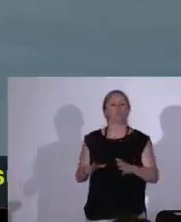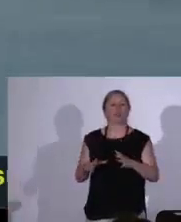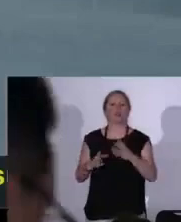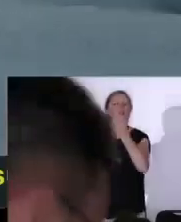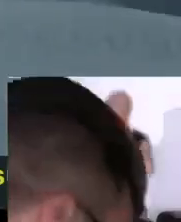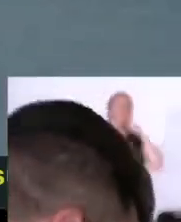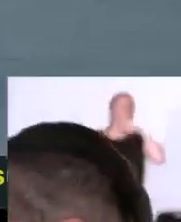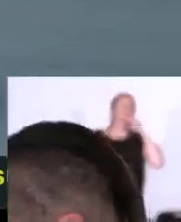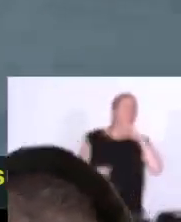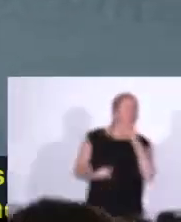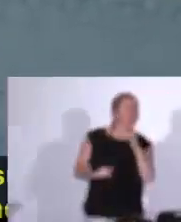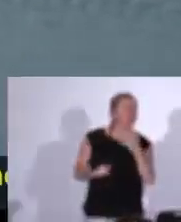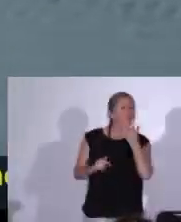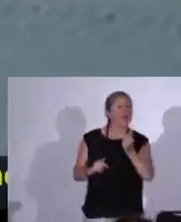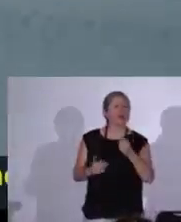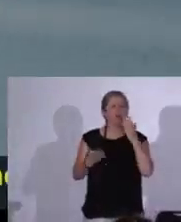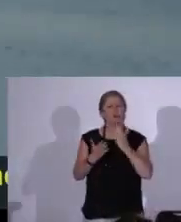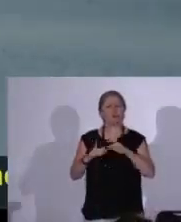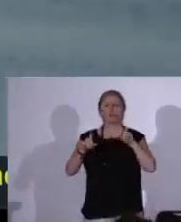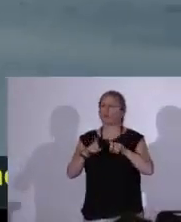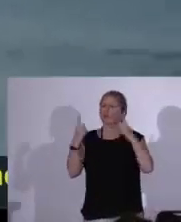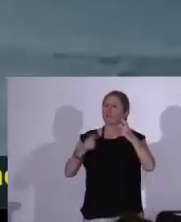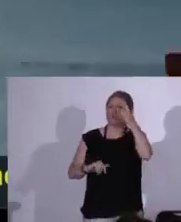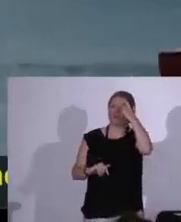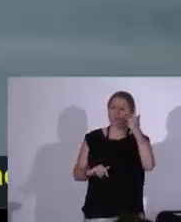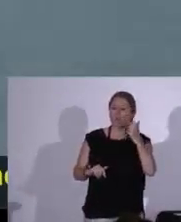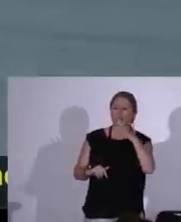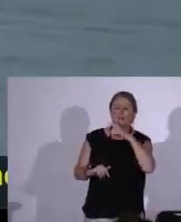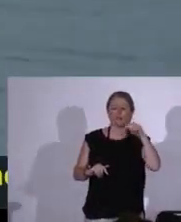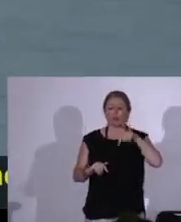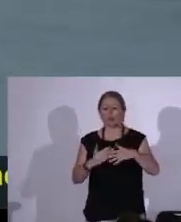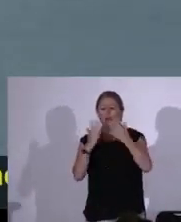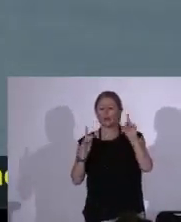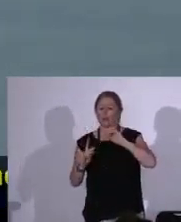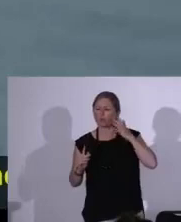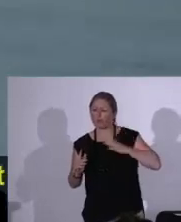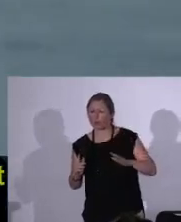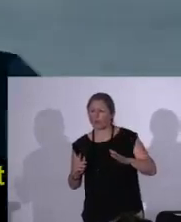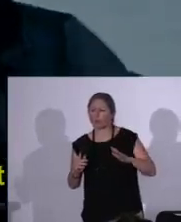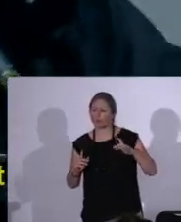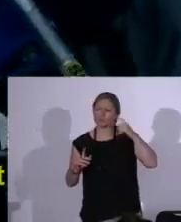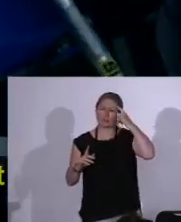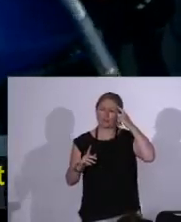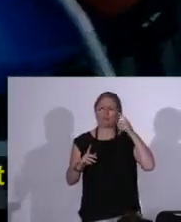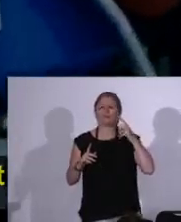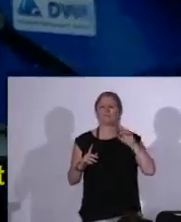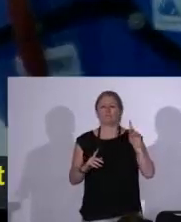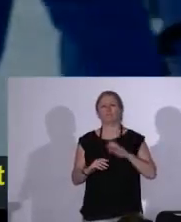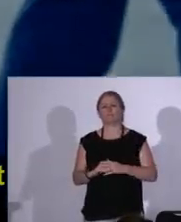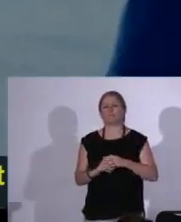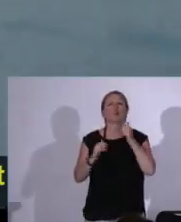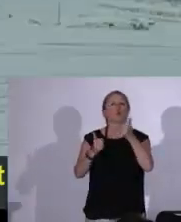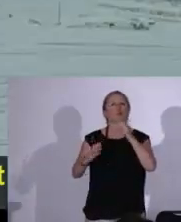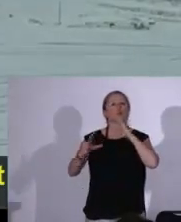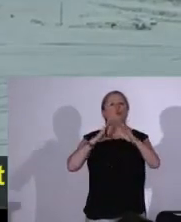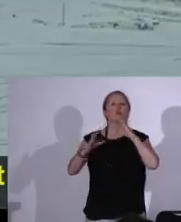people might have a really different idea of what they want to get out of the day or what they see the day being about than you do. Good